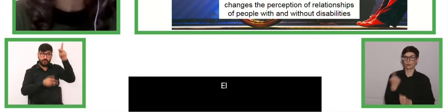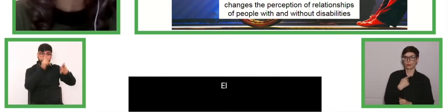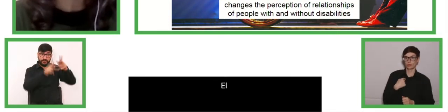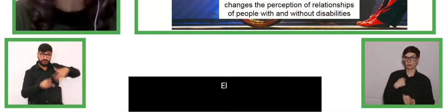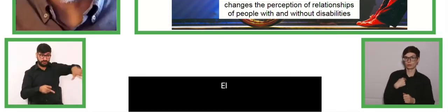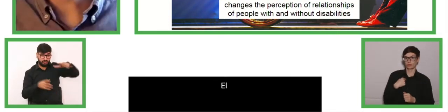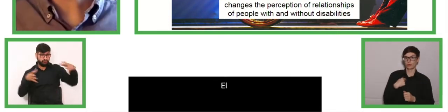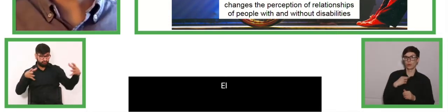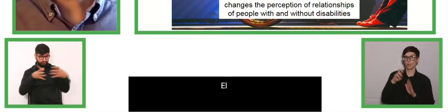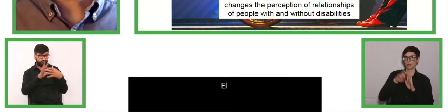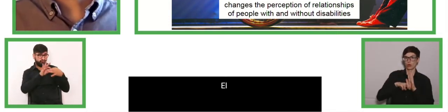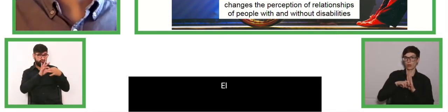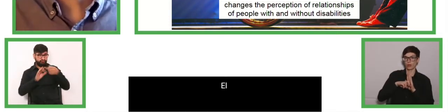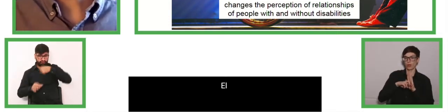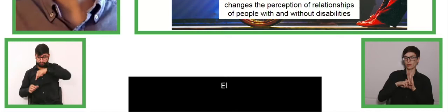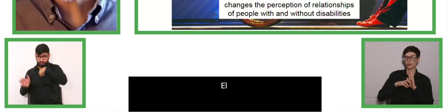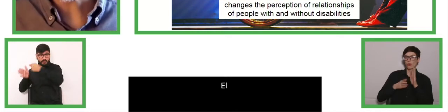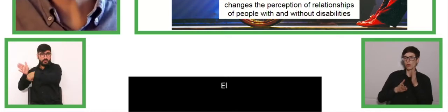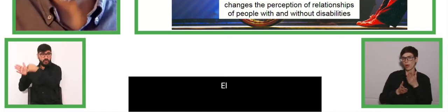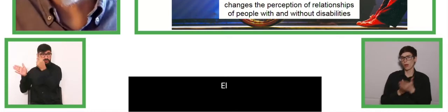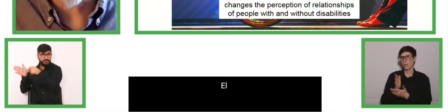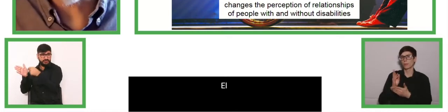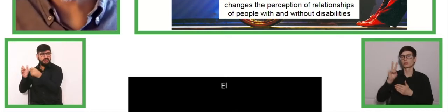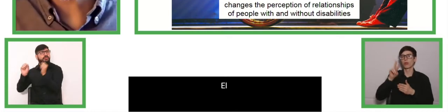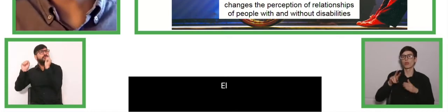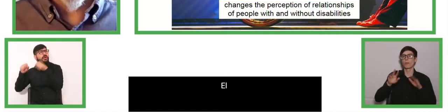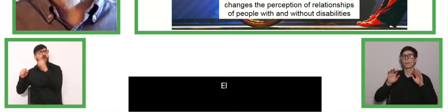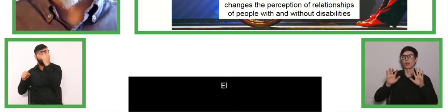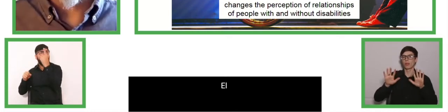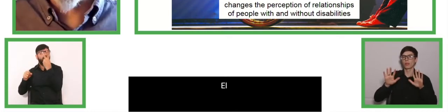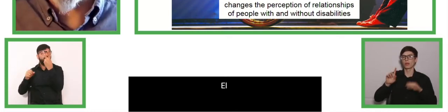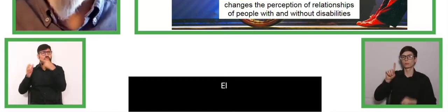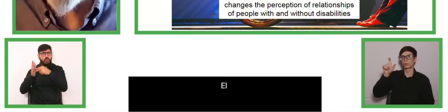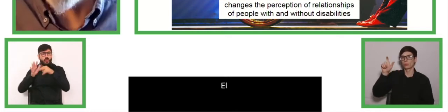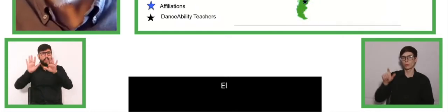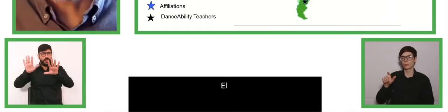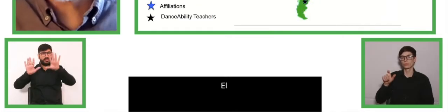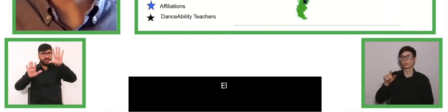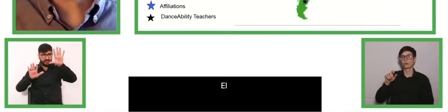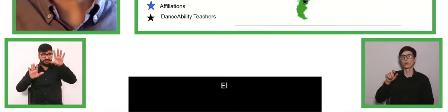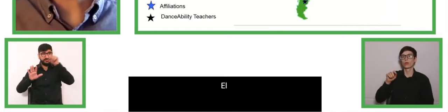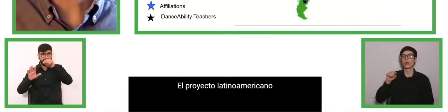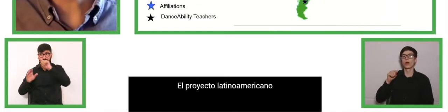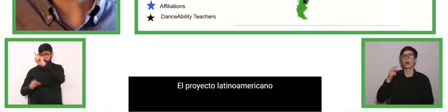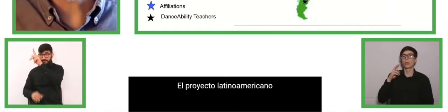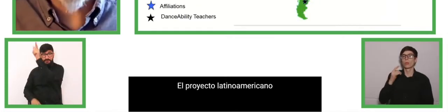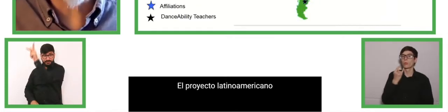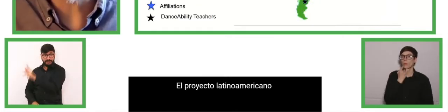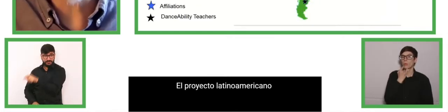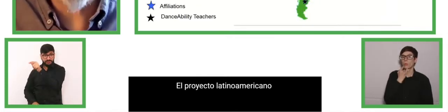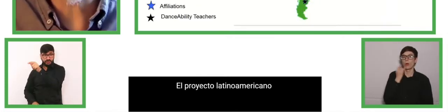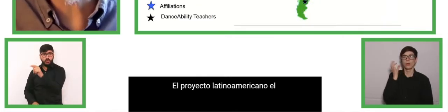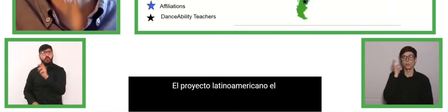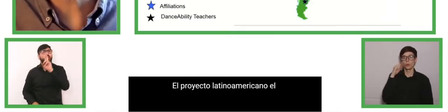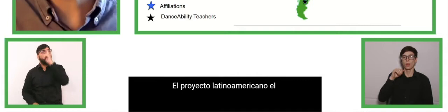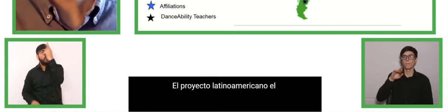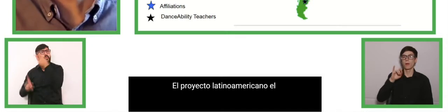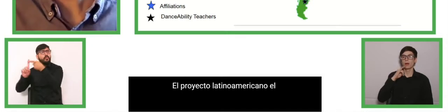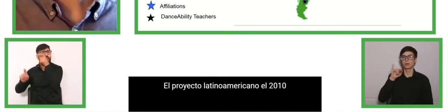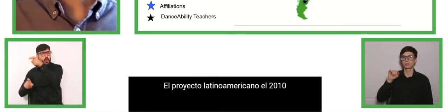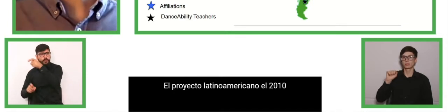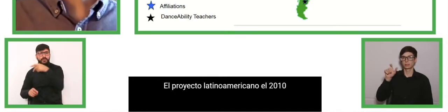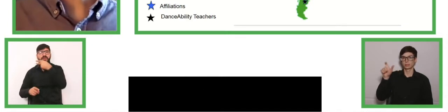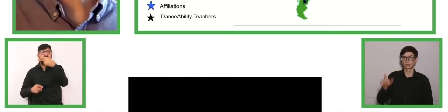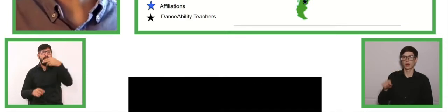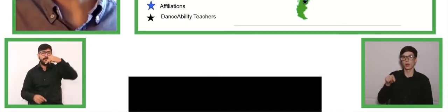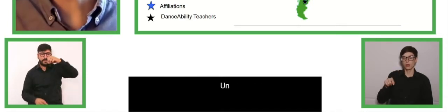2010. Marisa, a visionary woman born in Montevideo, Uruguay, founded Escuela Franklin Delano Roosevelt